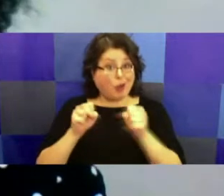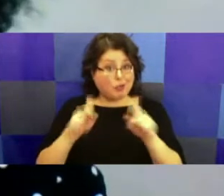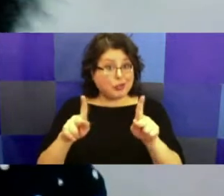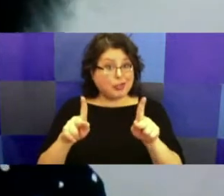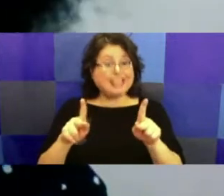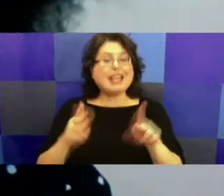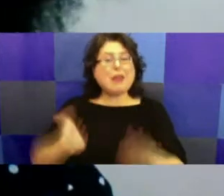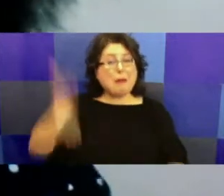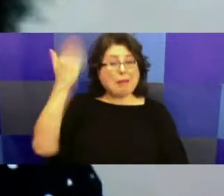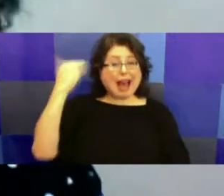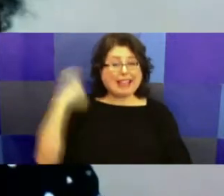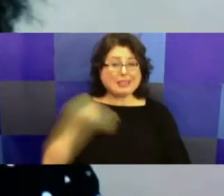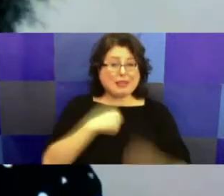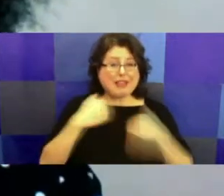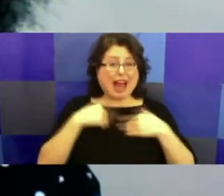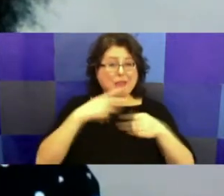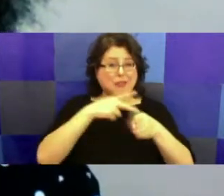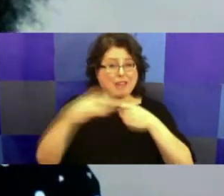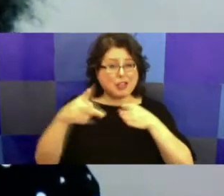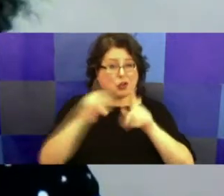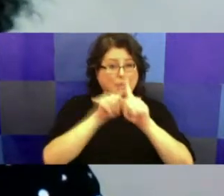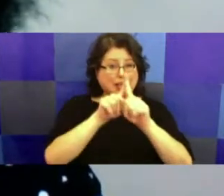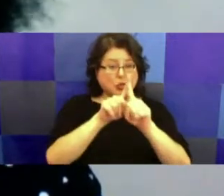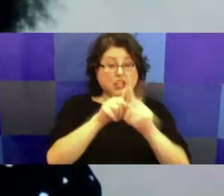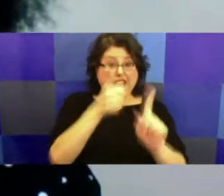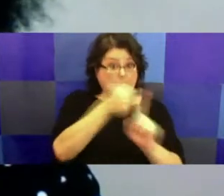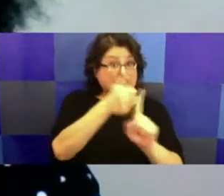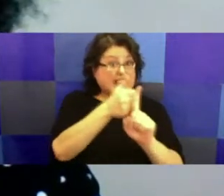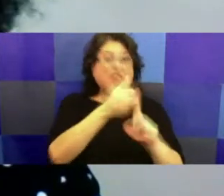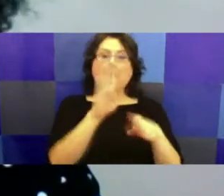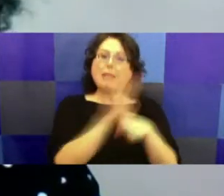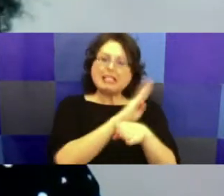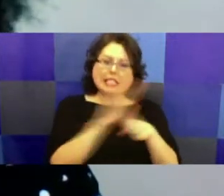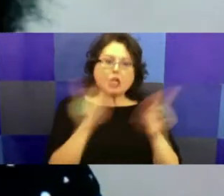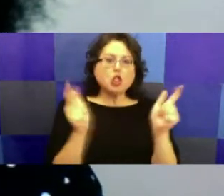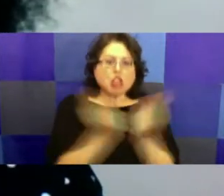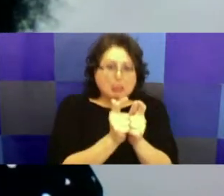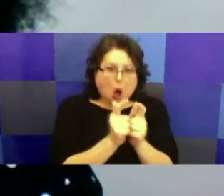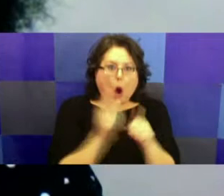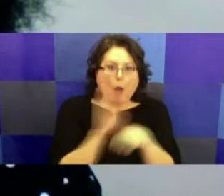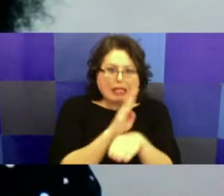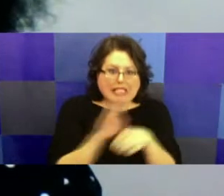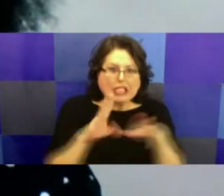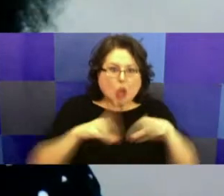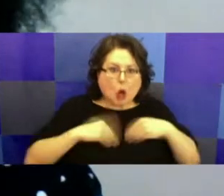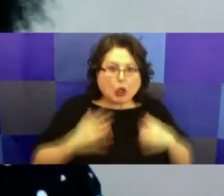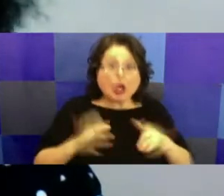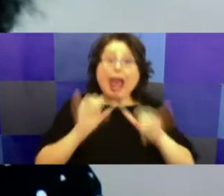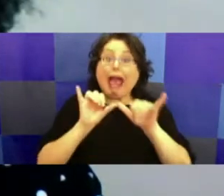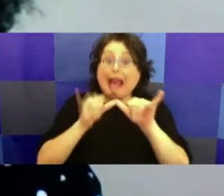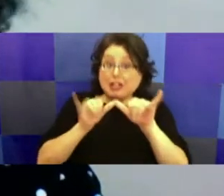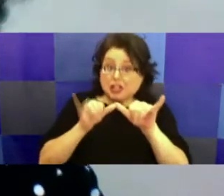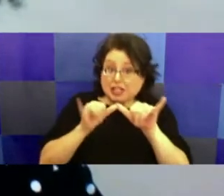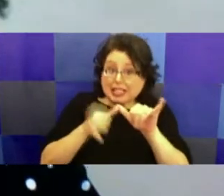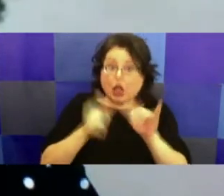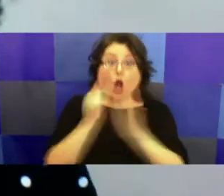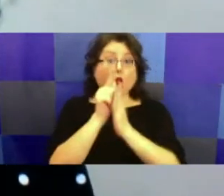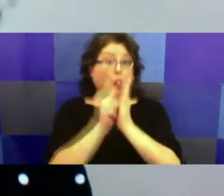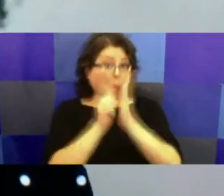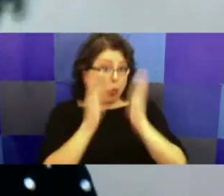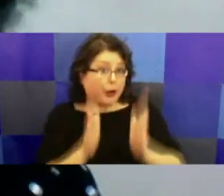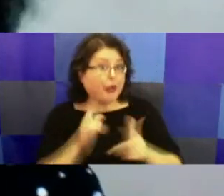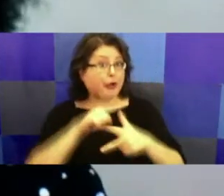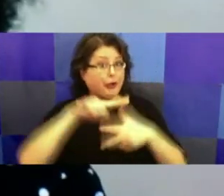past, we've had professional mentors who were entrepreneurs, small business owners, engineers, lawyers,